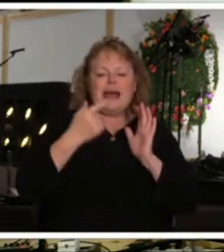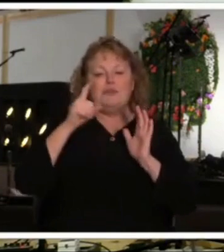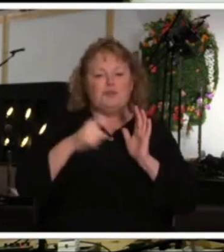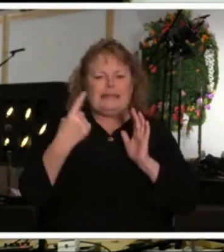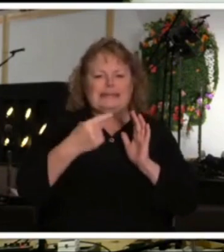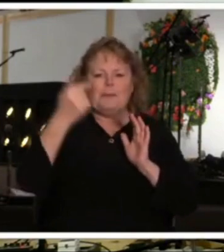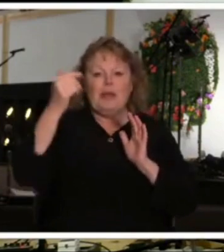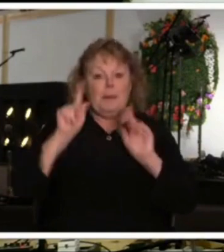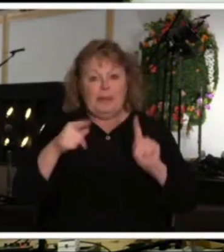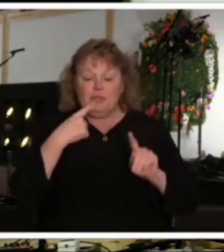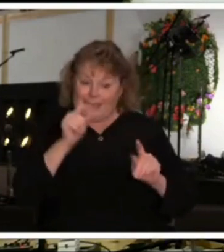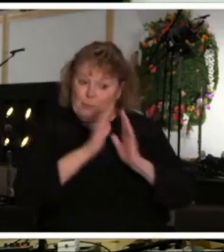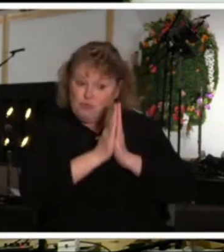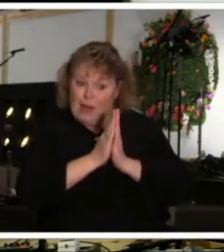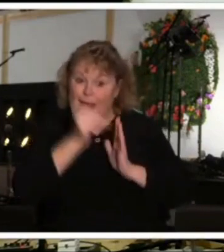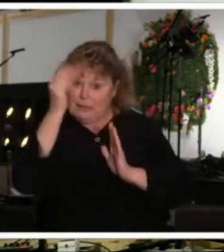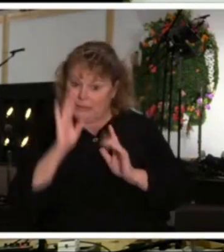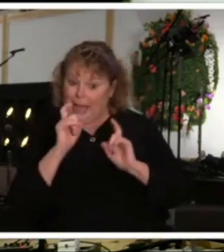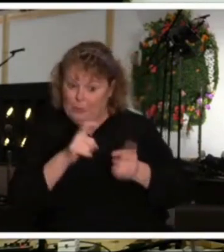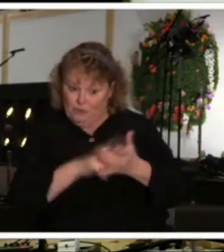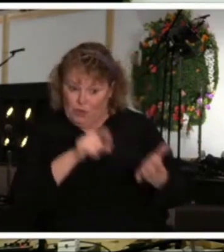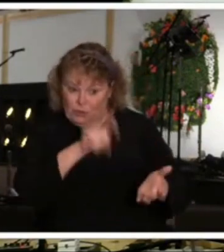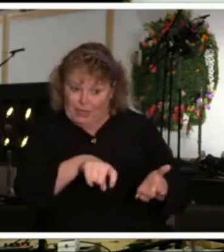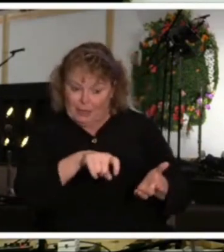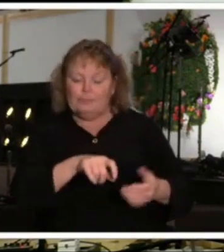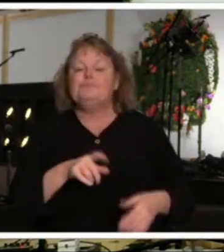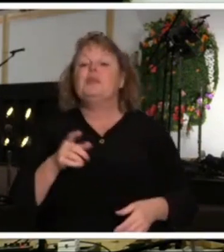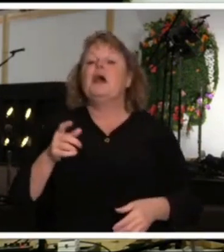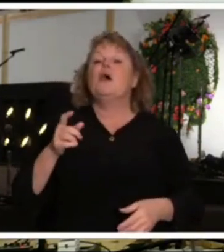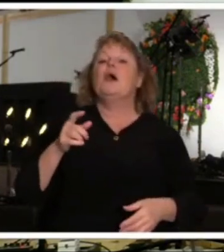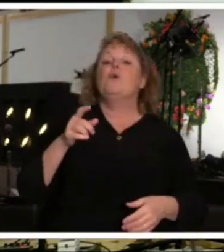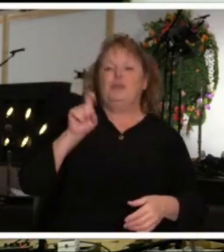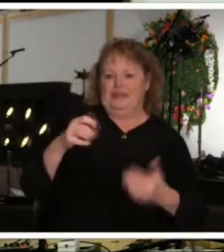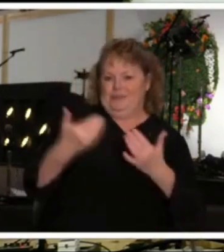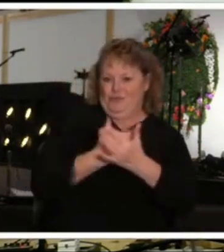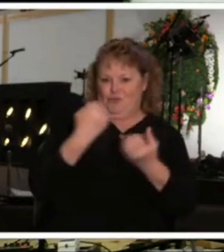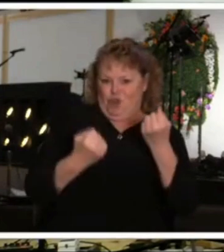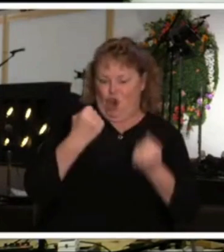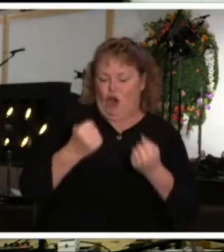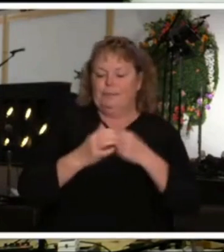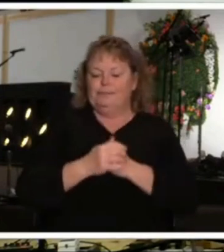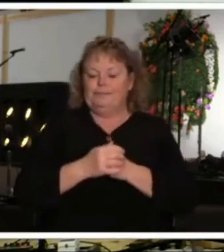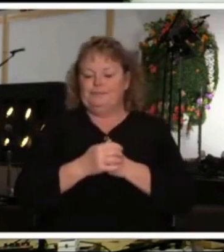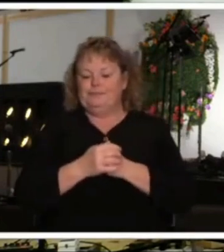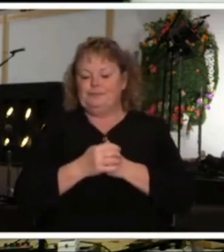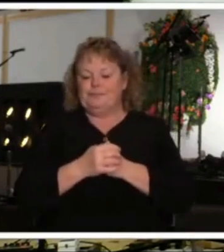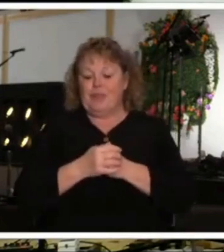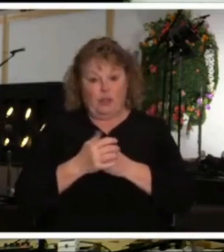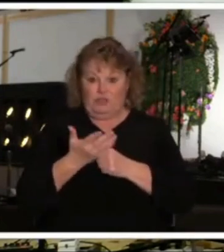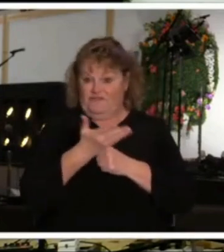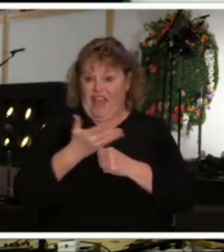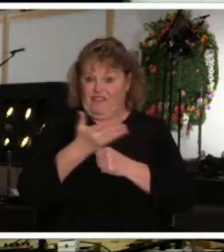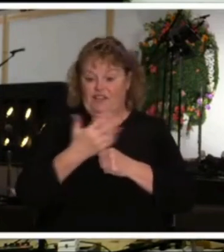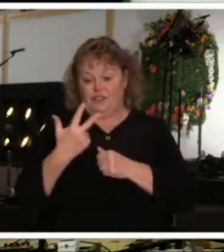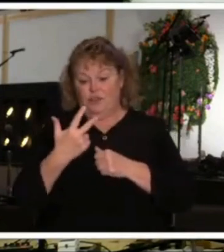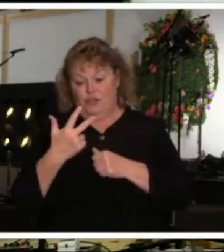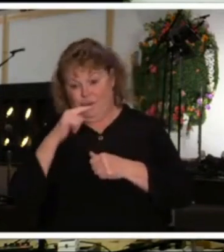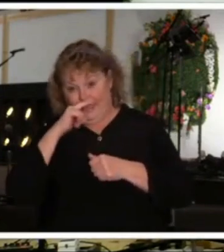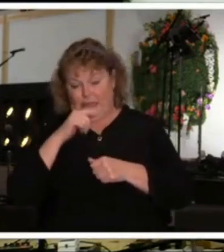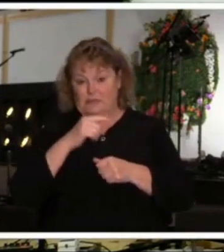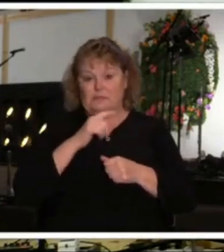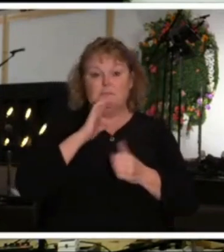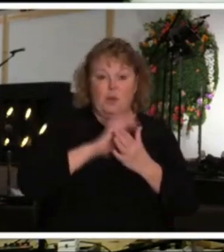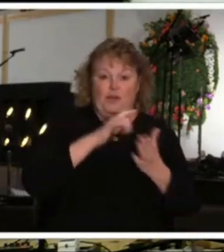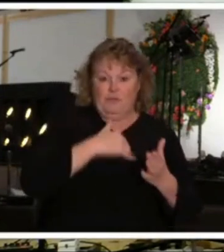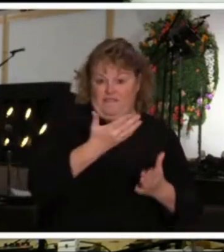living in Flint, and we needed another vehicle. And so we had our three children, my wife, so it was five of us. And one day I was out